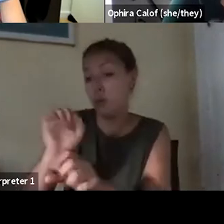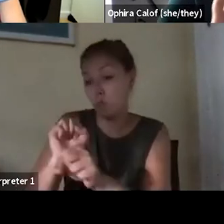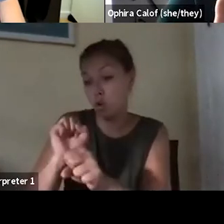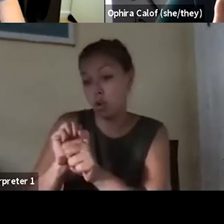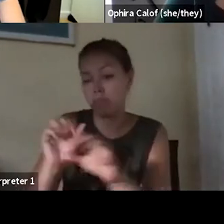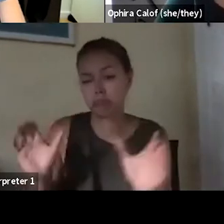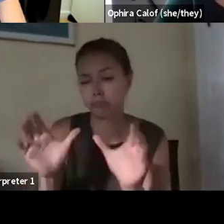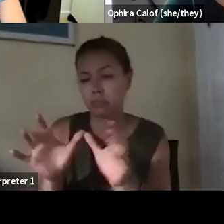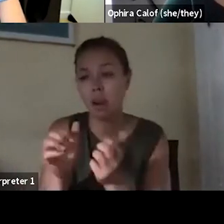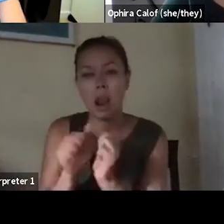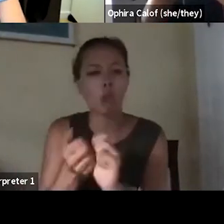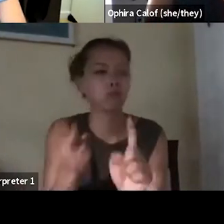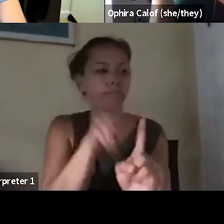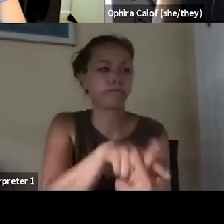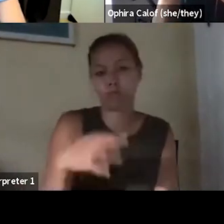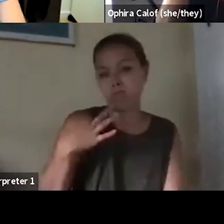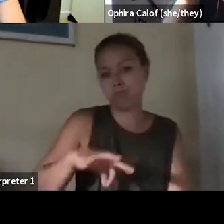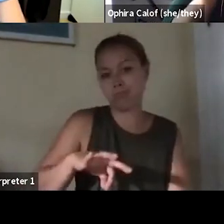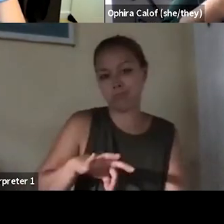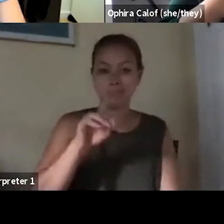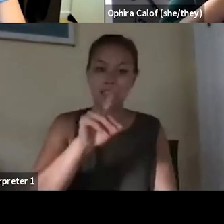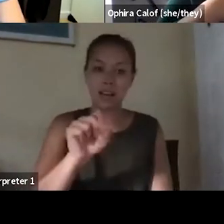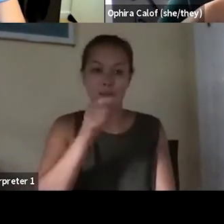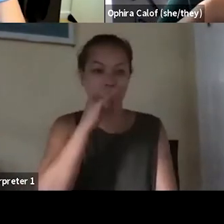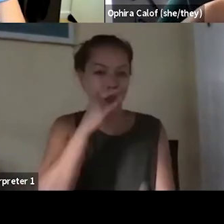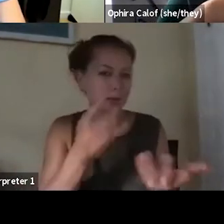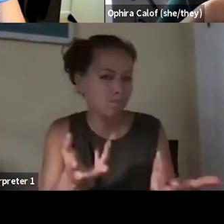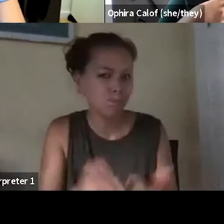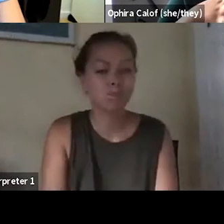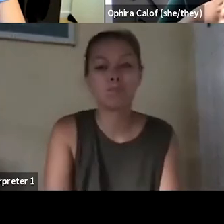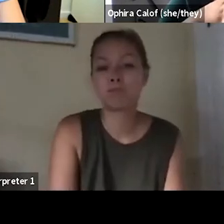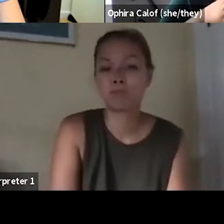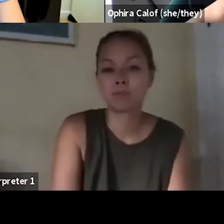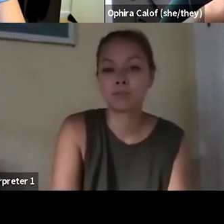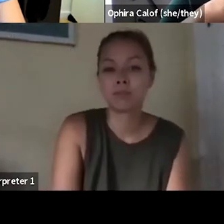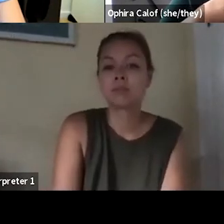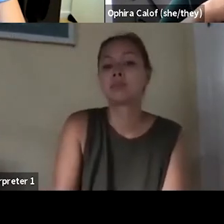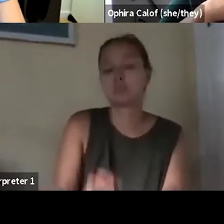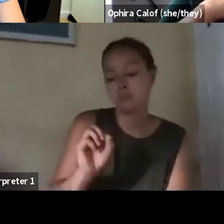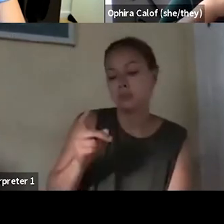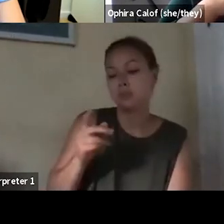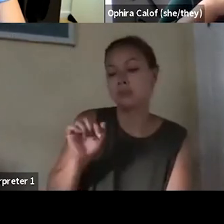I would love to. I guess a little bit of context about Literally Titanium.